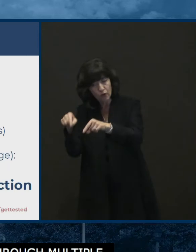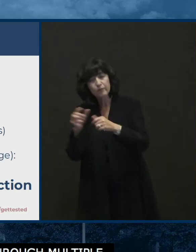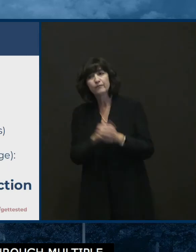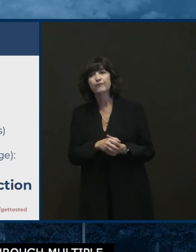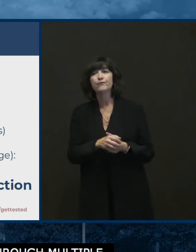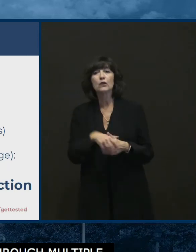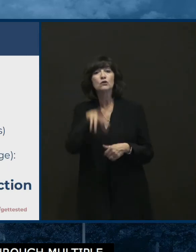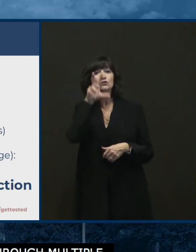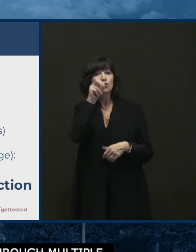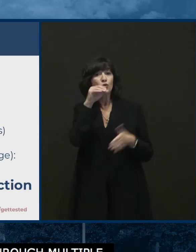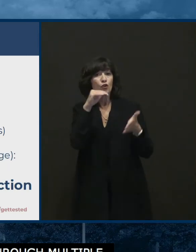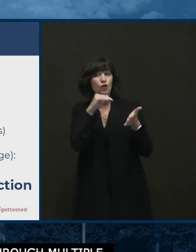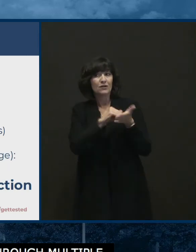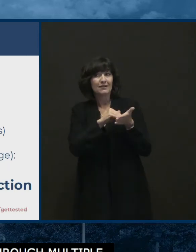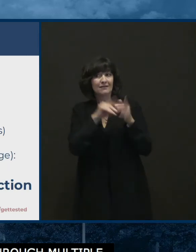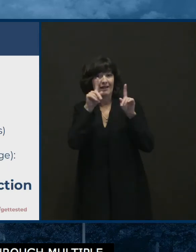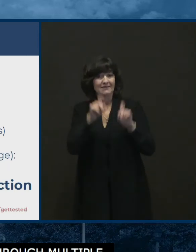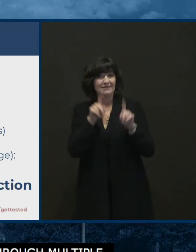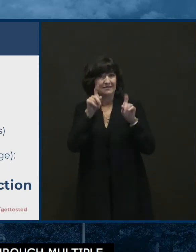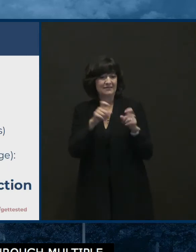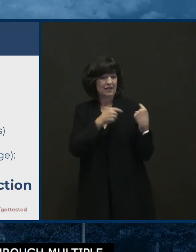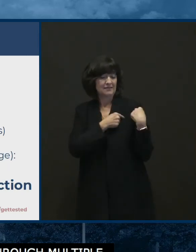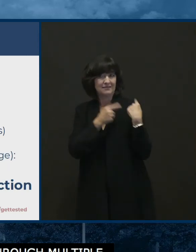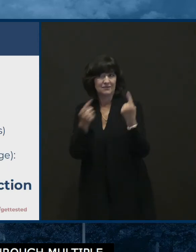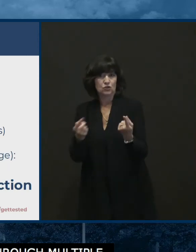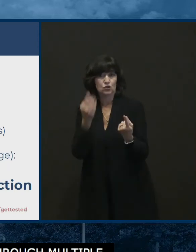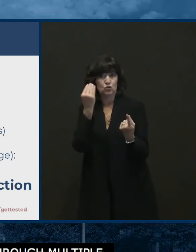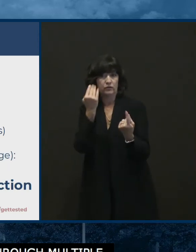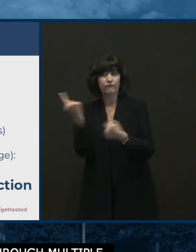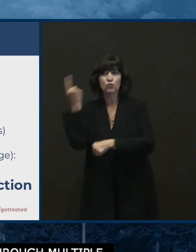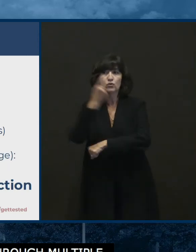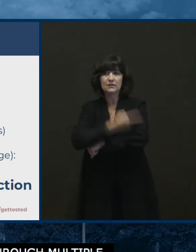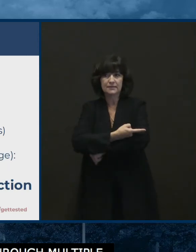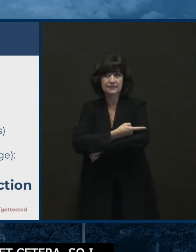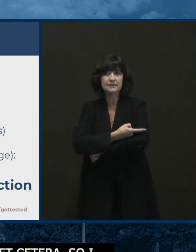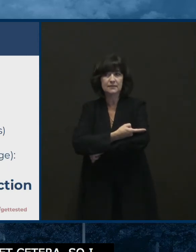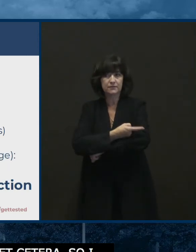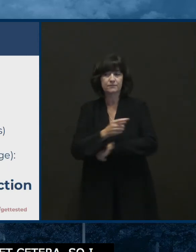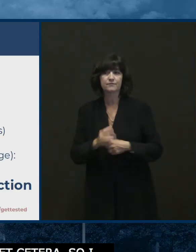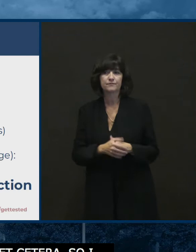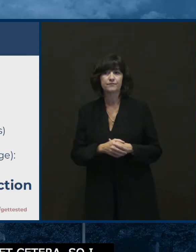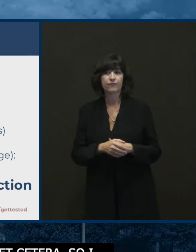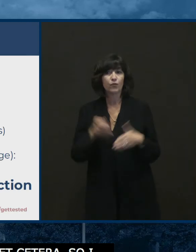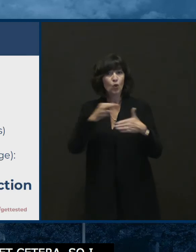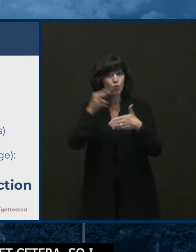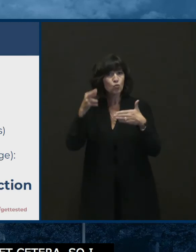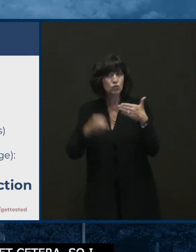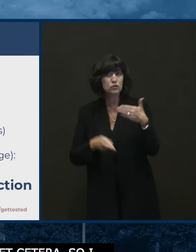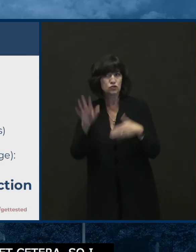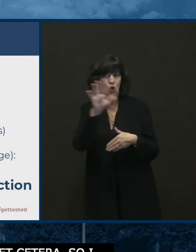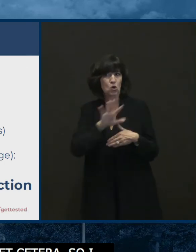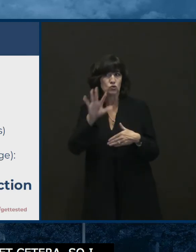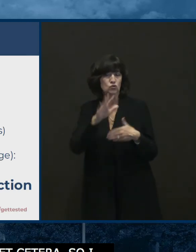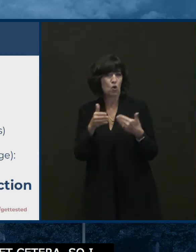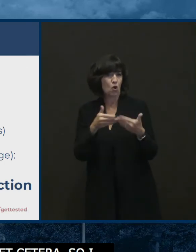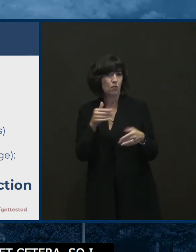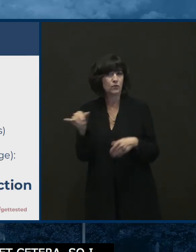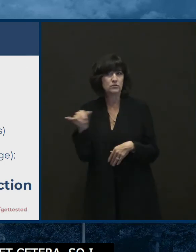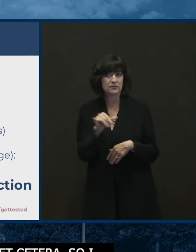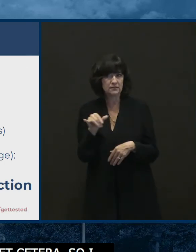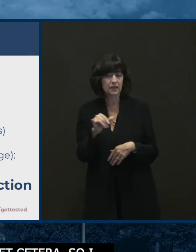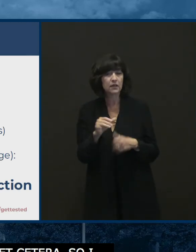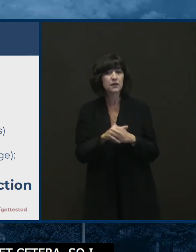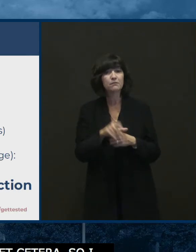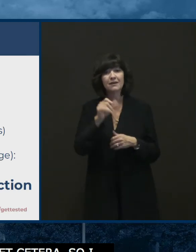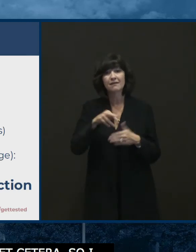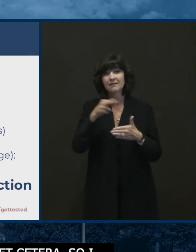30,000 tests in the last 14 days, almost the same number of results that have been delivered. Those results are delivered back to the